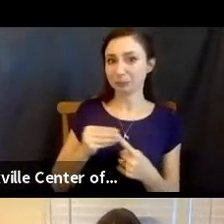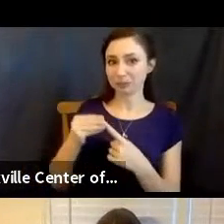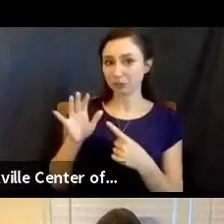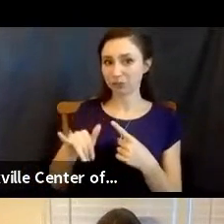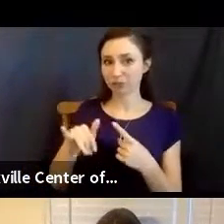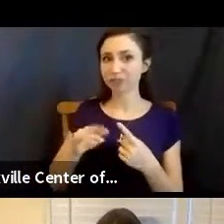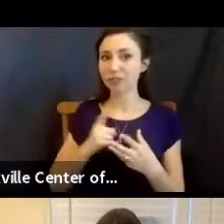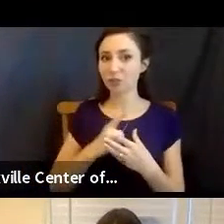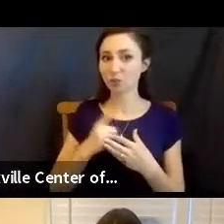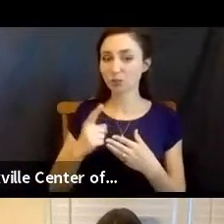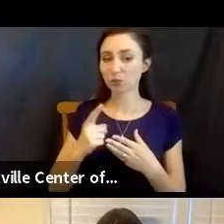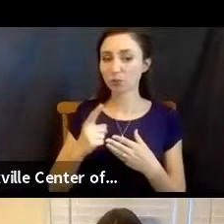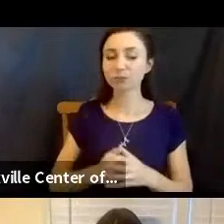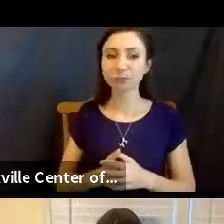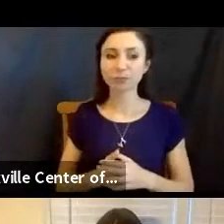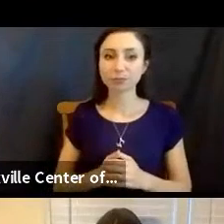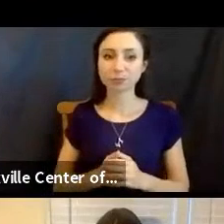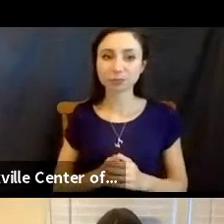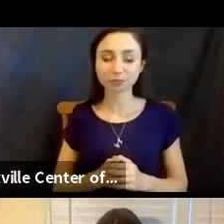The